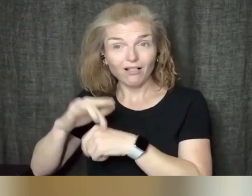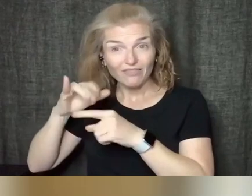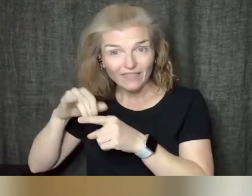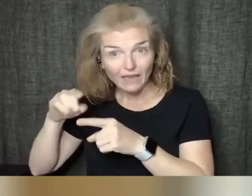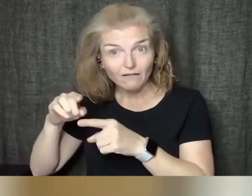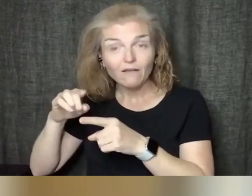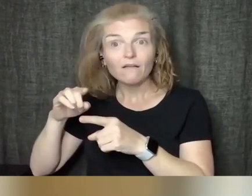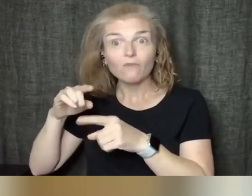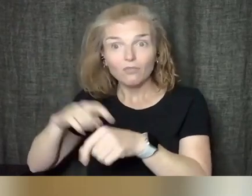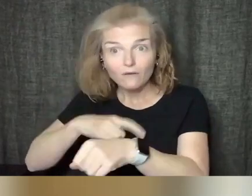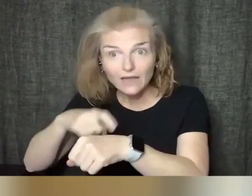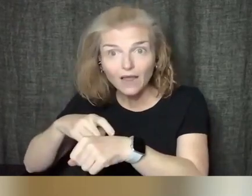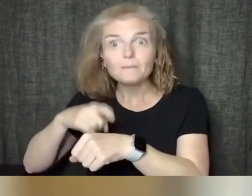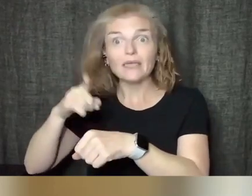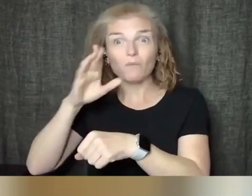mind.